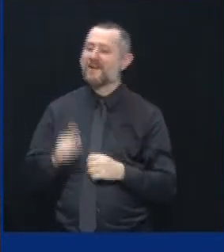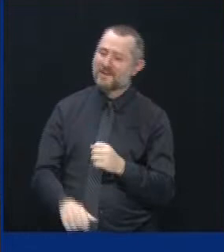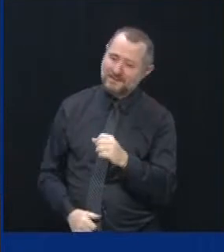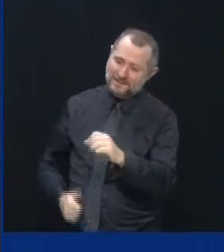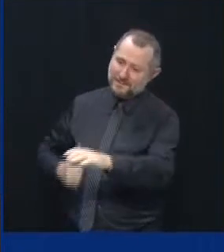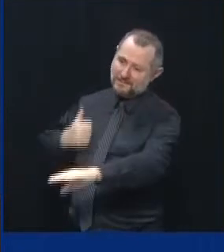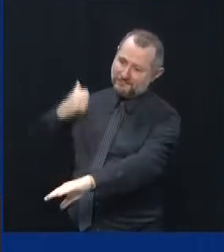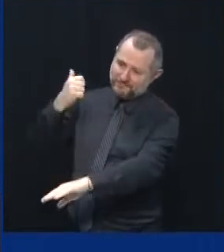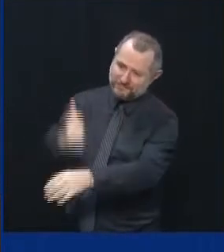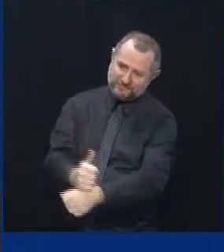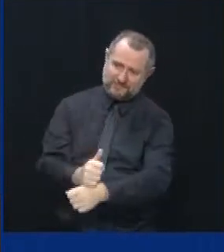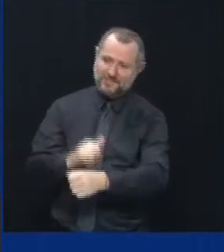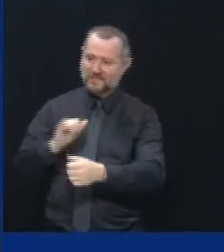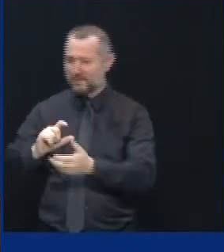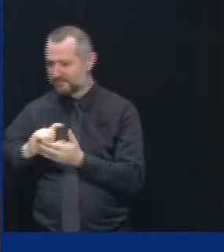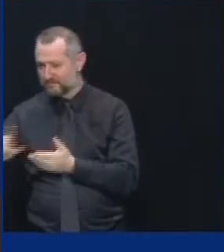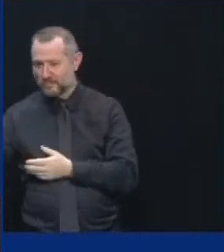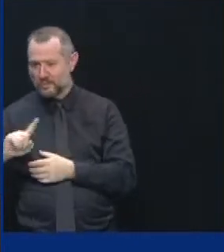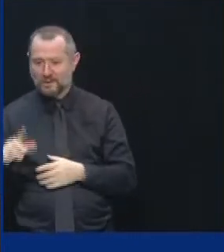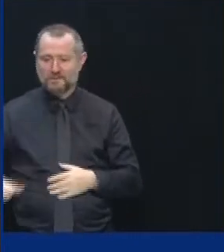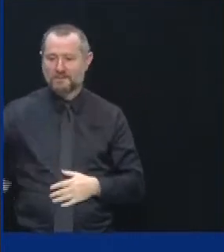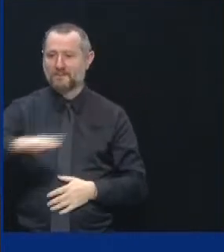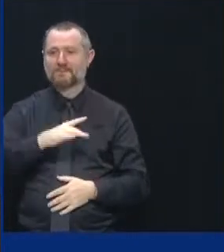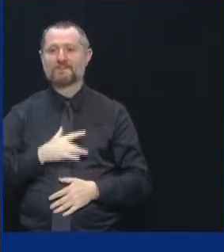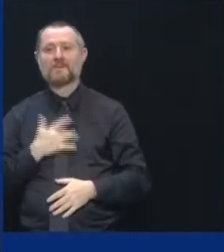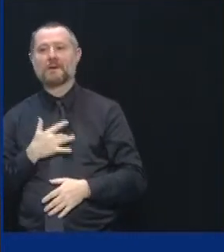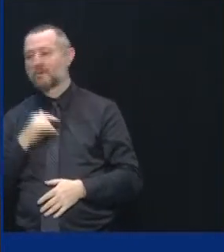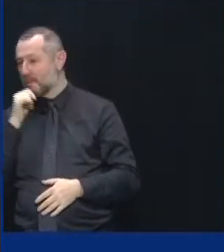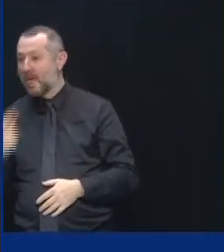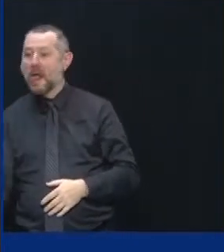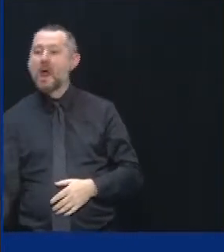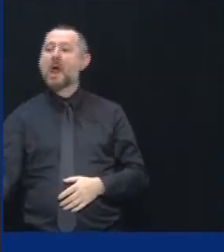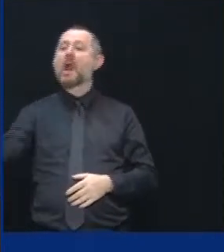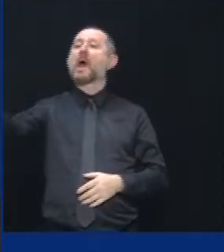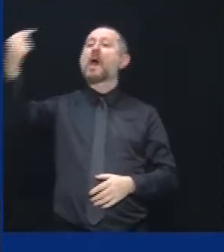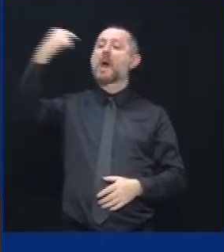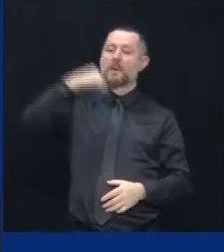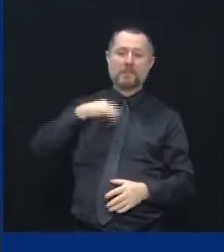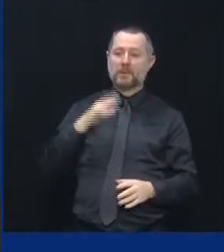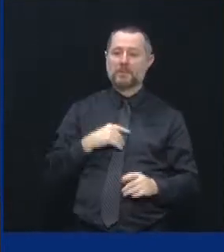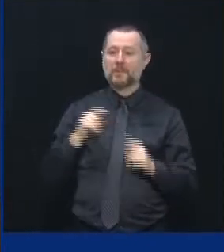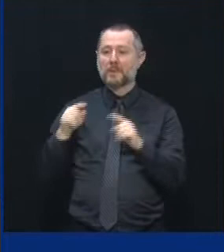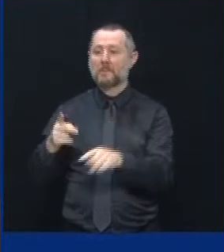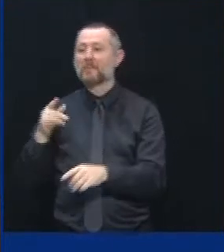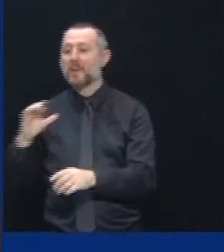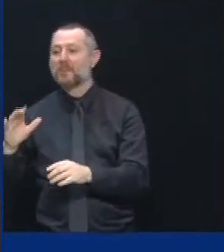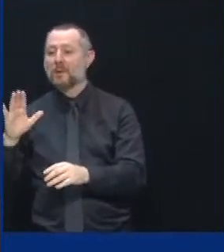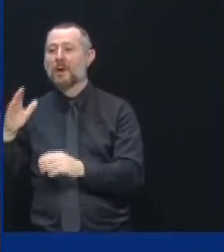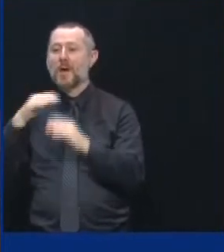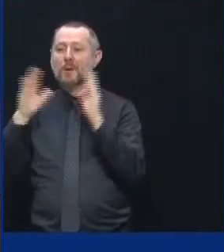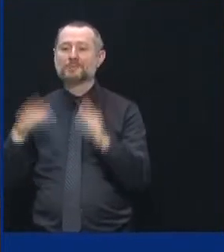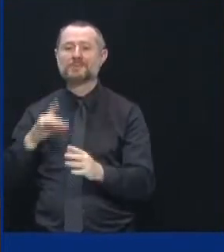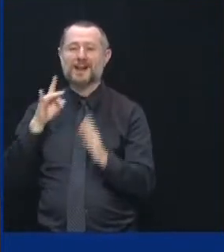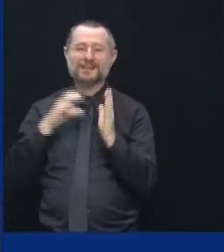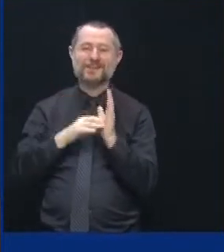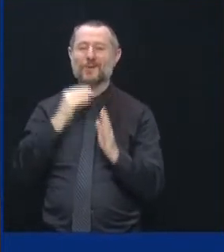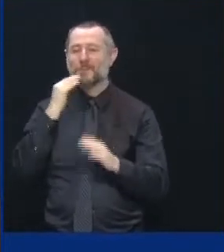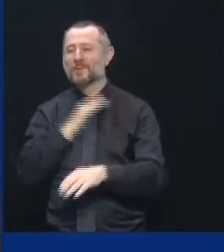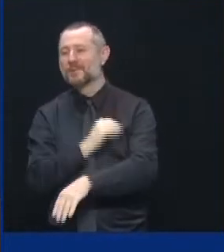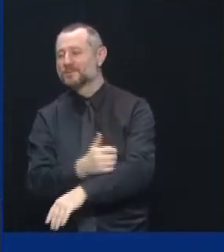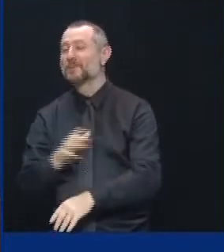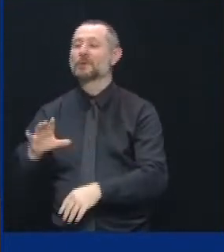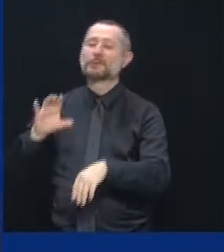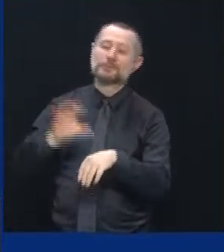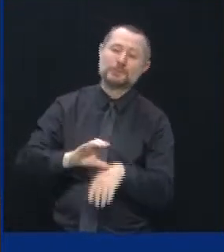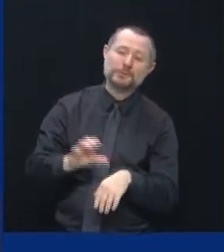making it available where they are. We're going to public housing authorities. We're going to churches. Now with these mass vaccination sites, we're going to